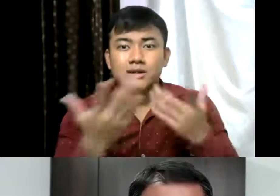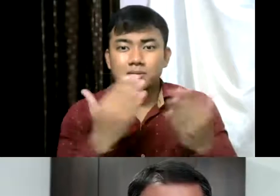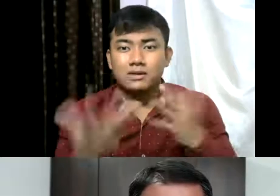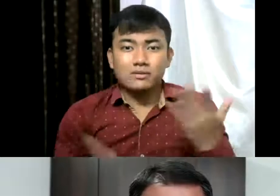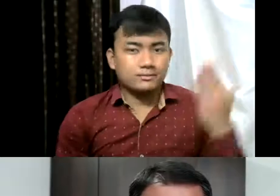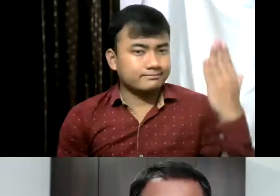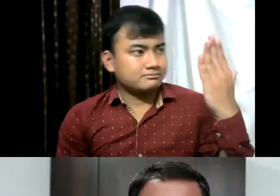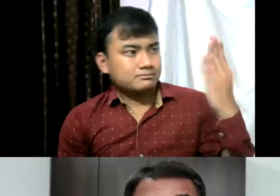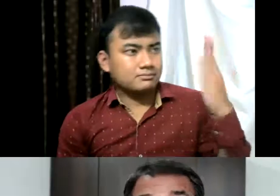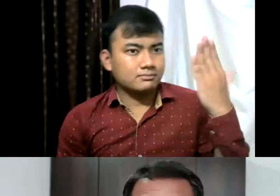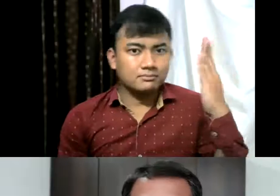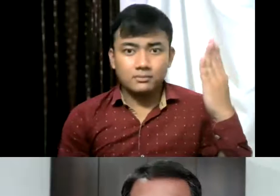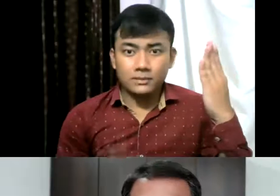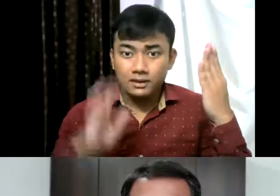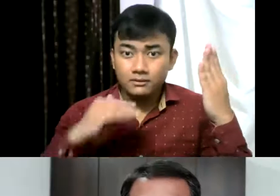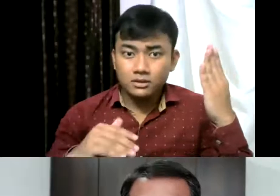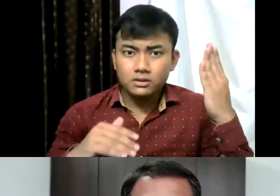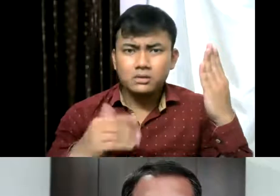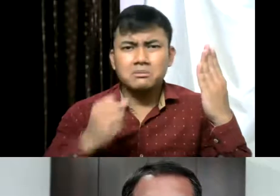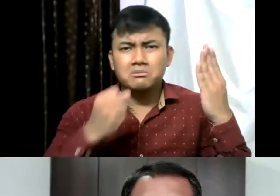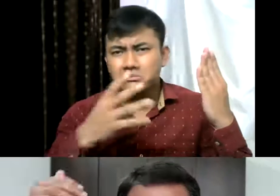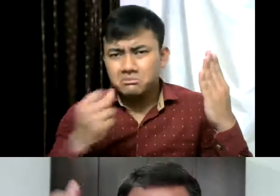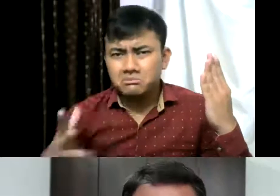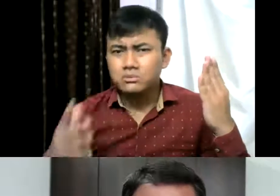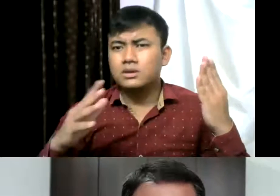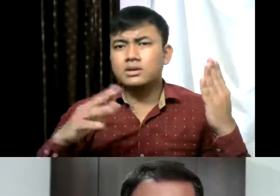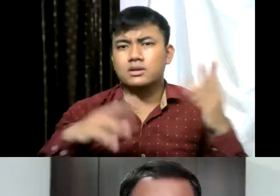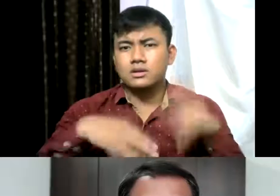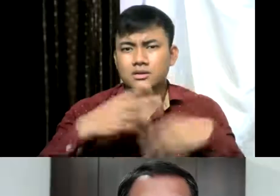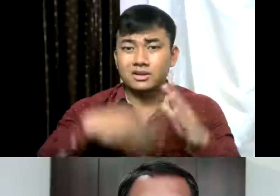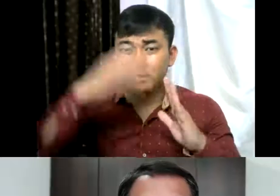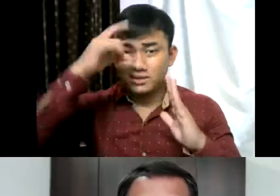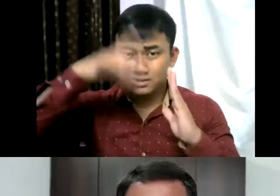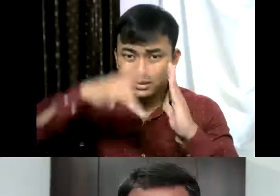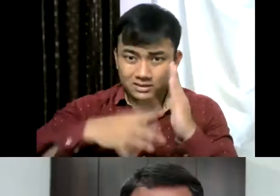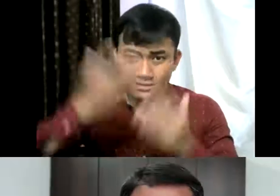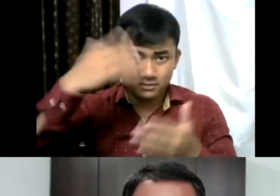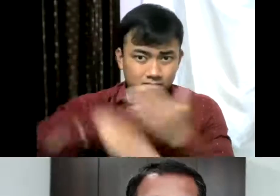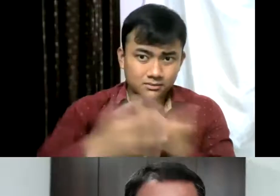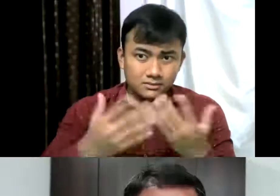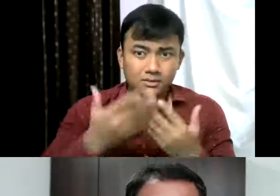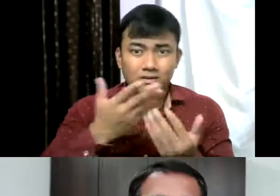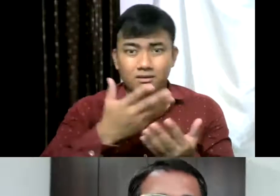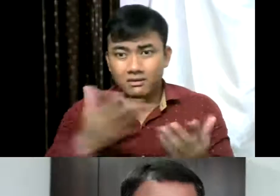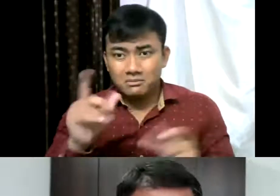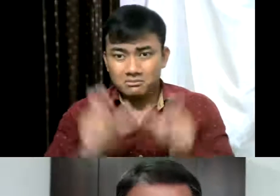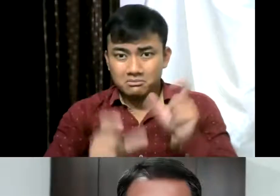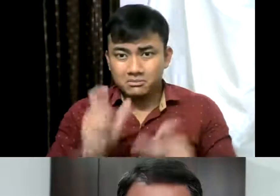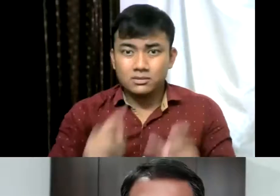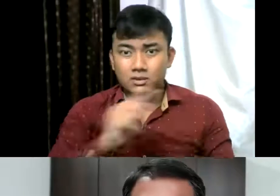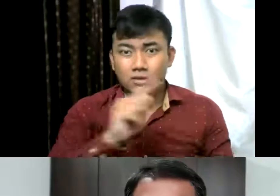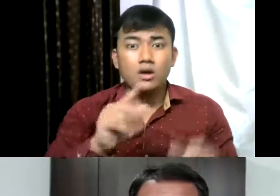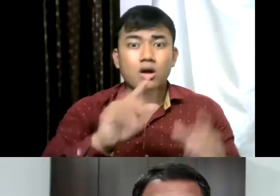right? Largely. And in a lot of ways, it deepens the inequities of the offline world as